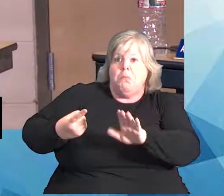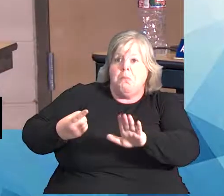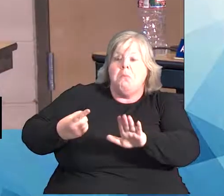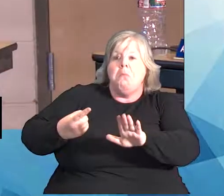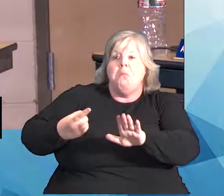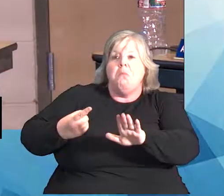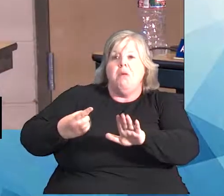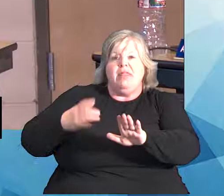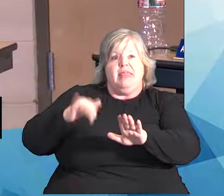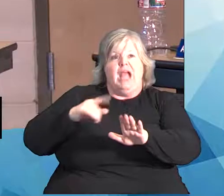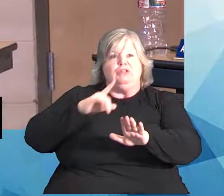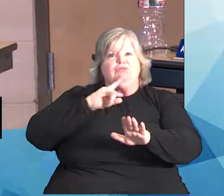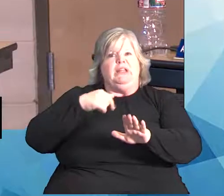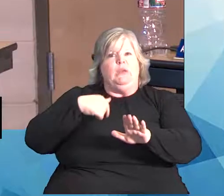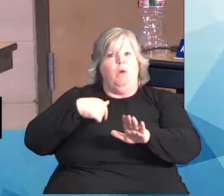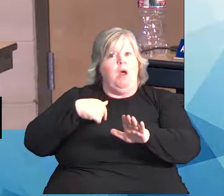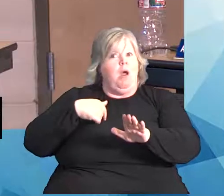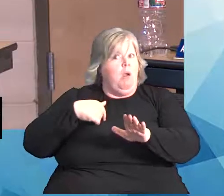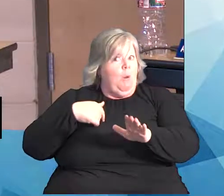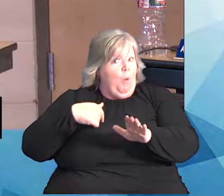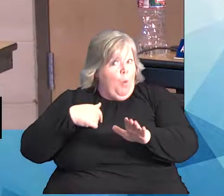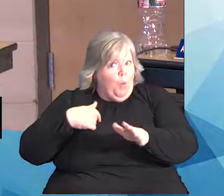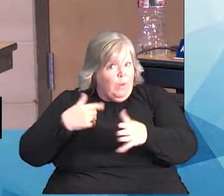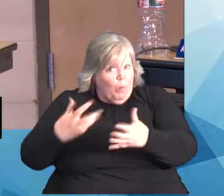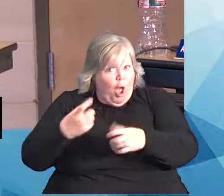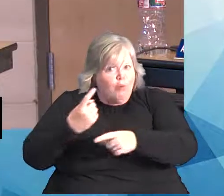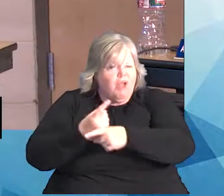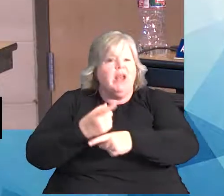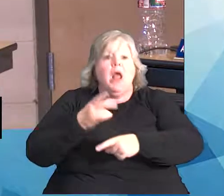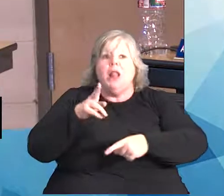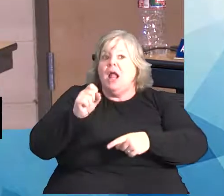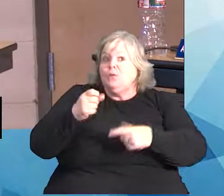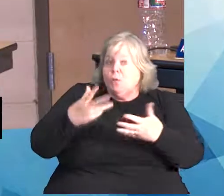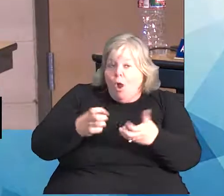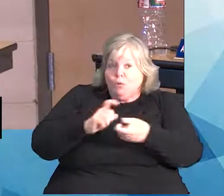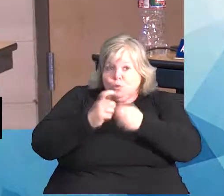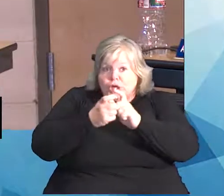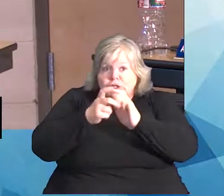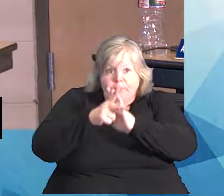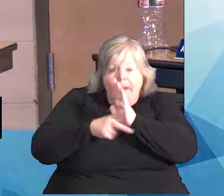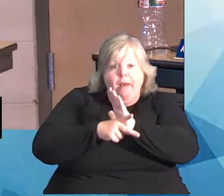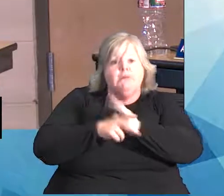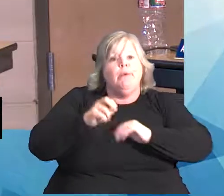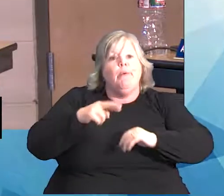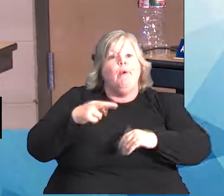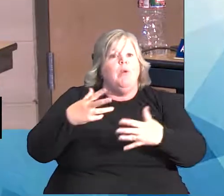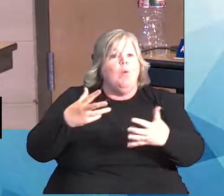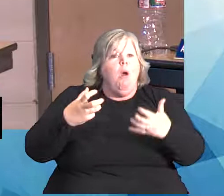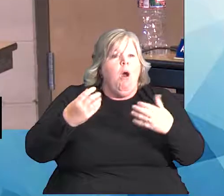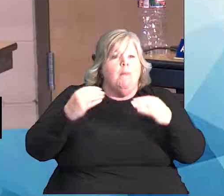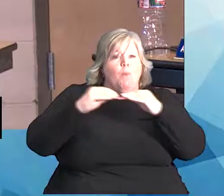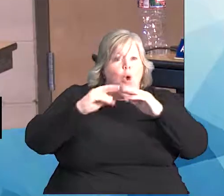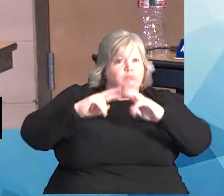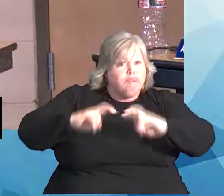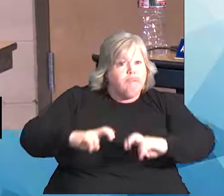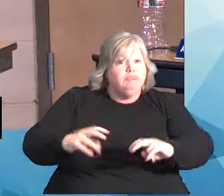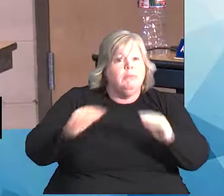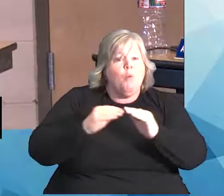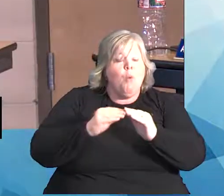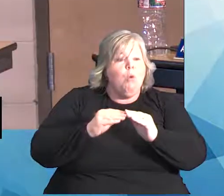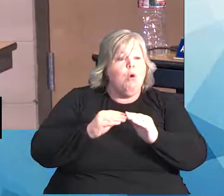that's really what we're looking at. Unless there is some desire to change those policies or to look into them more in depth.